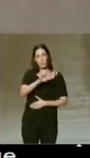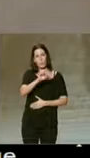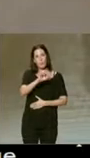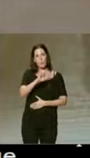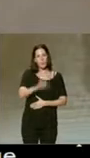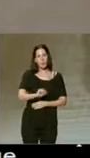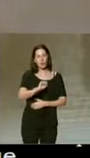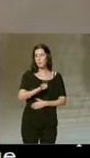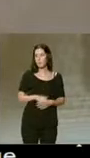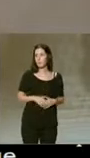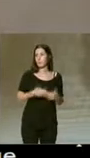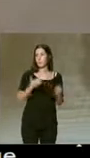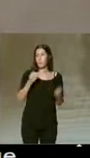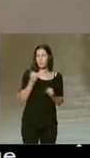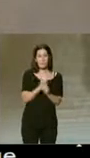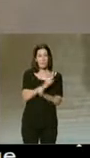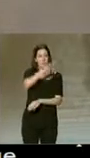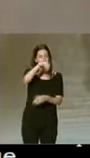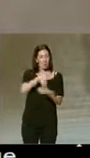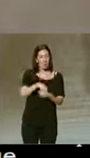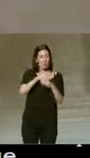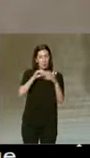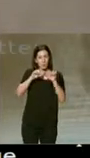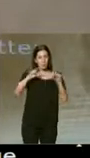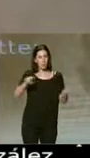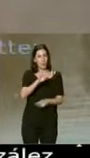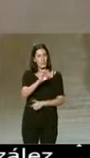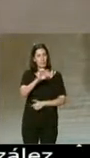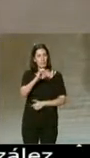of utterly important. Lourdes Perea has a very important